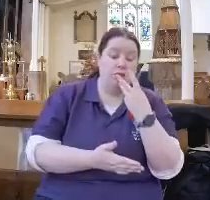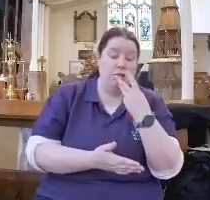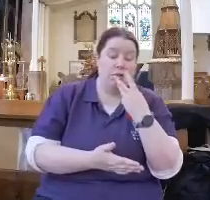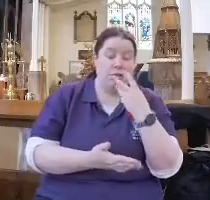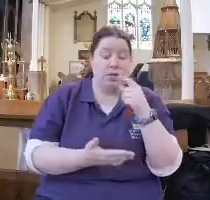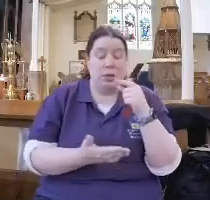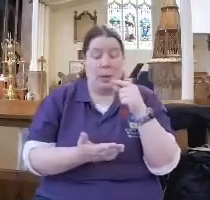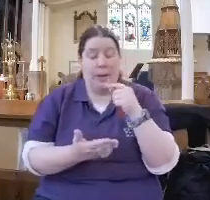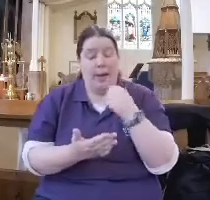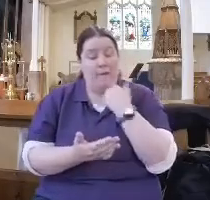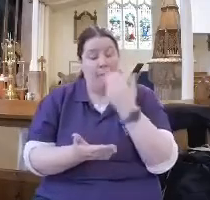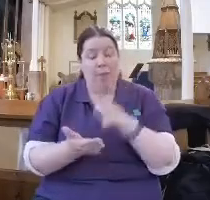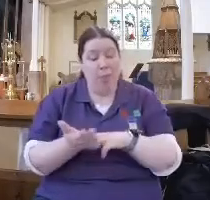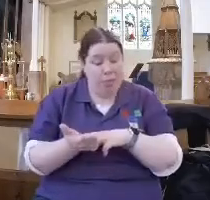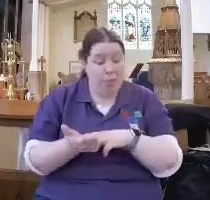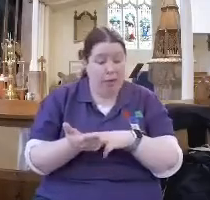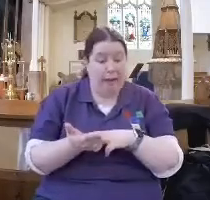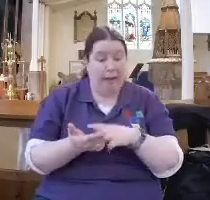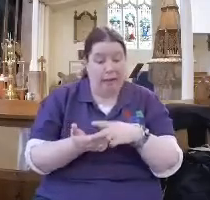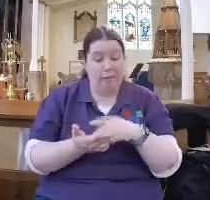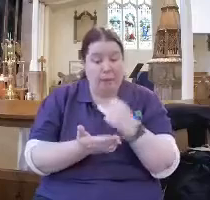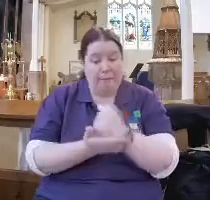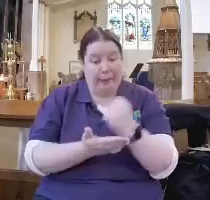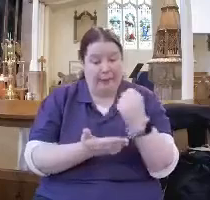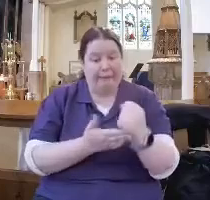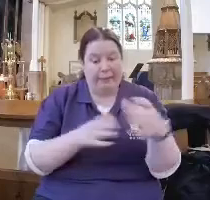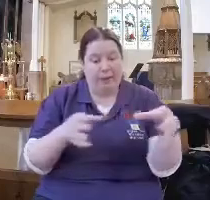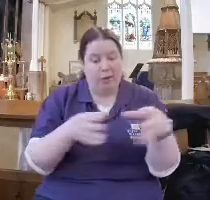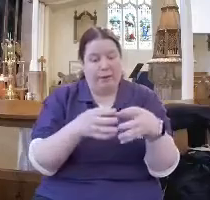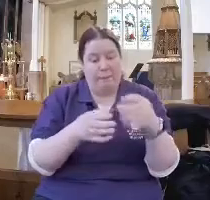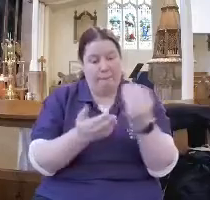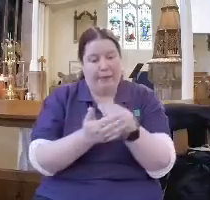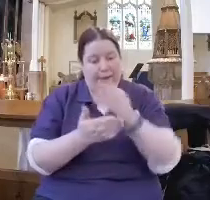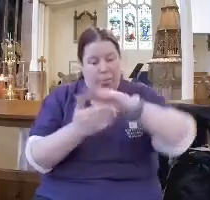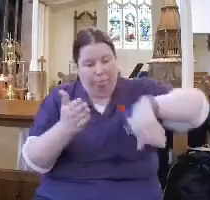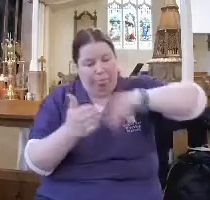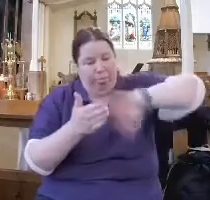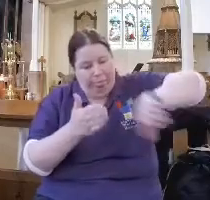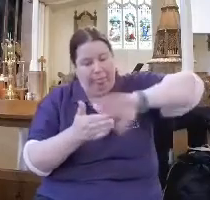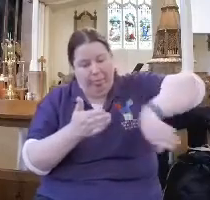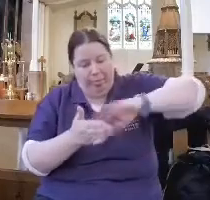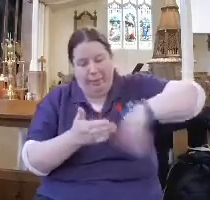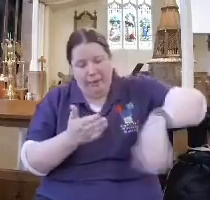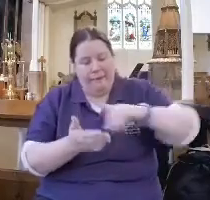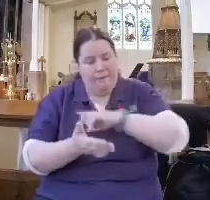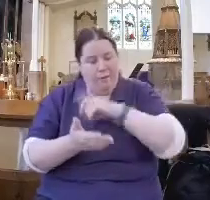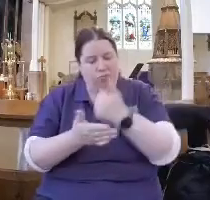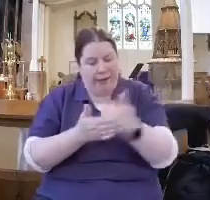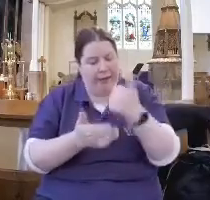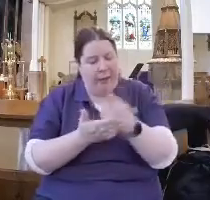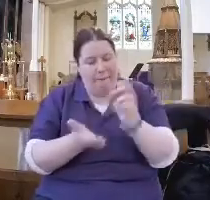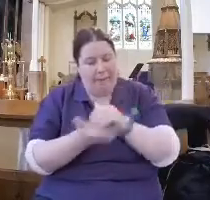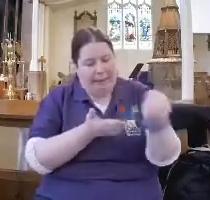standing orders that disappear out of the door. So we are built around